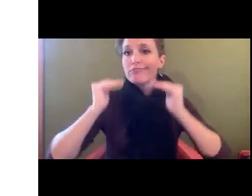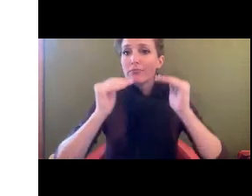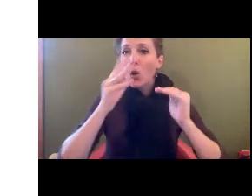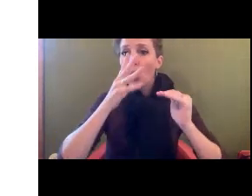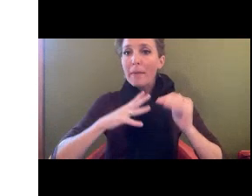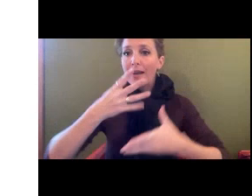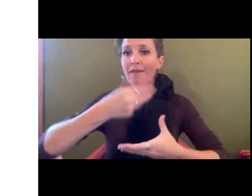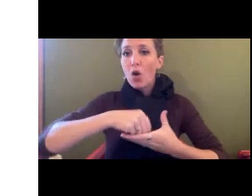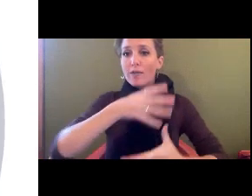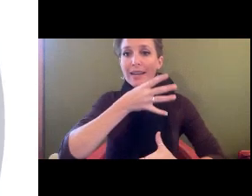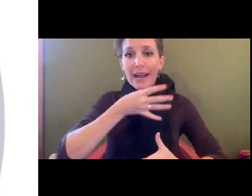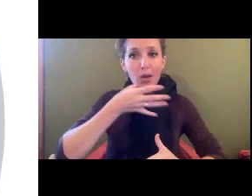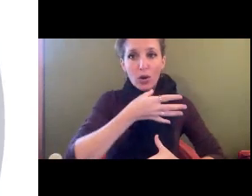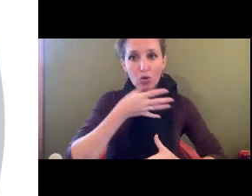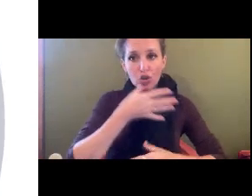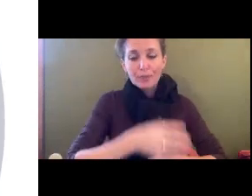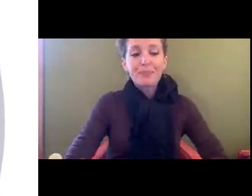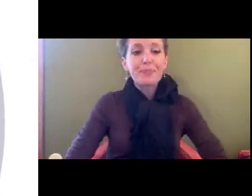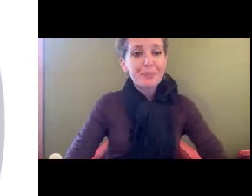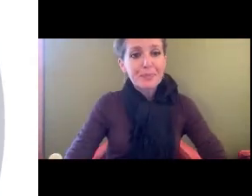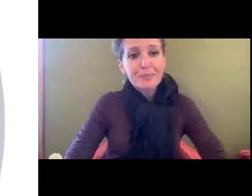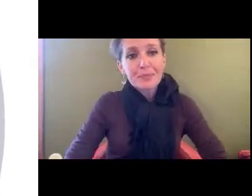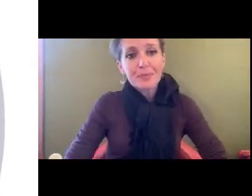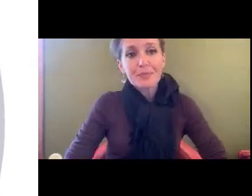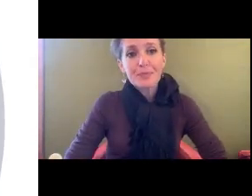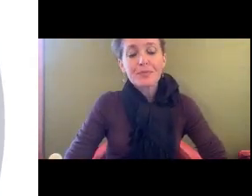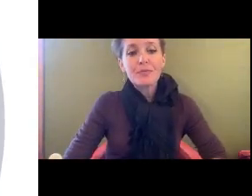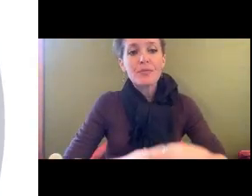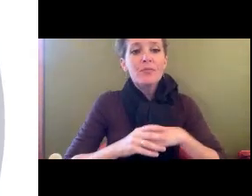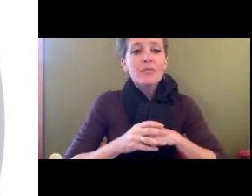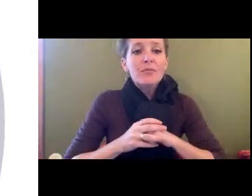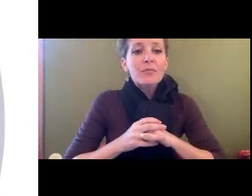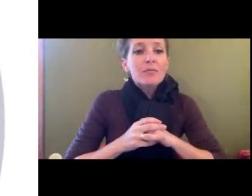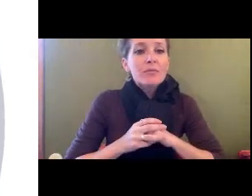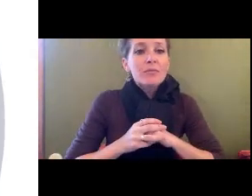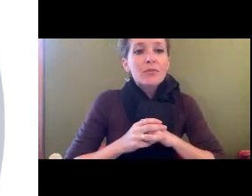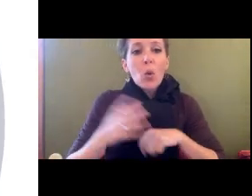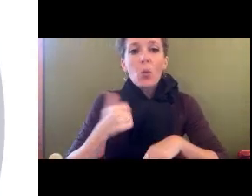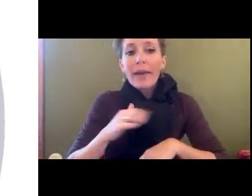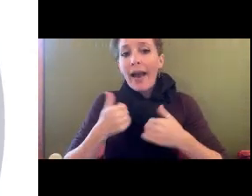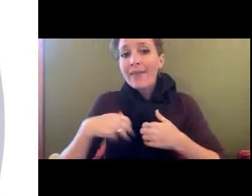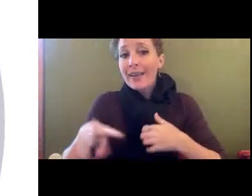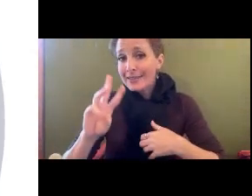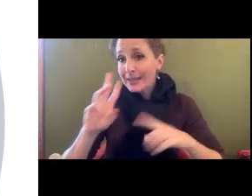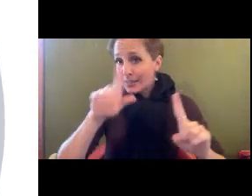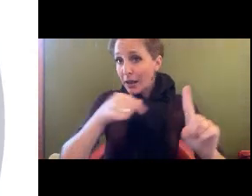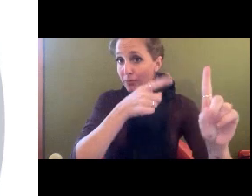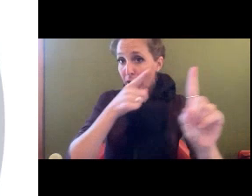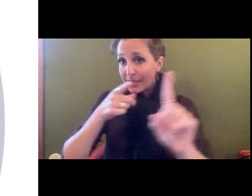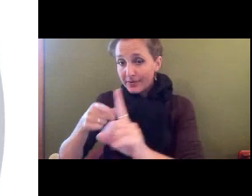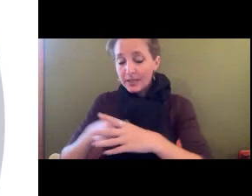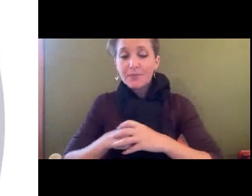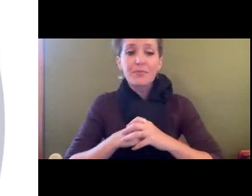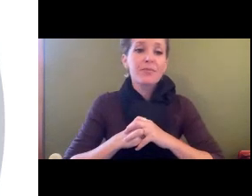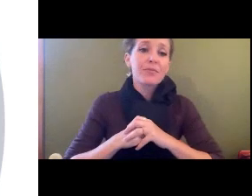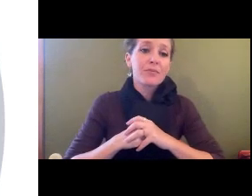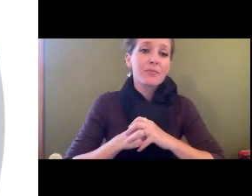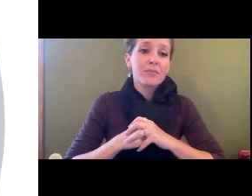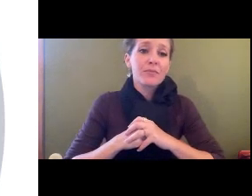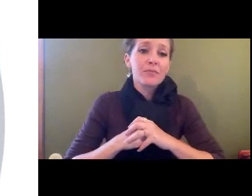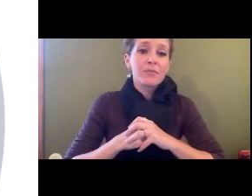agriculture. Okay, so we have 6 objectives for the international year, and these objectives will help